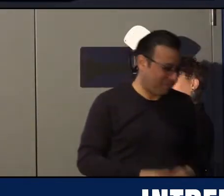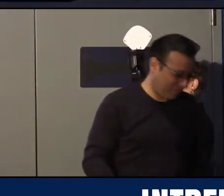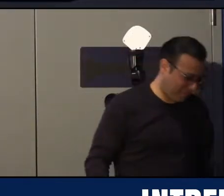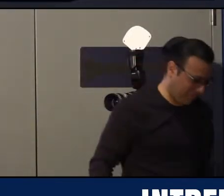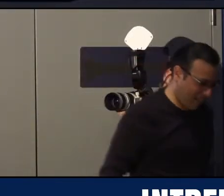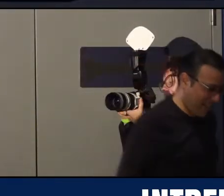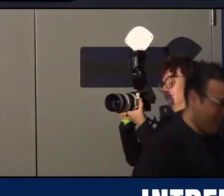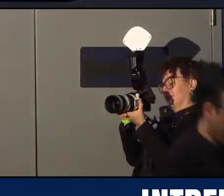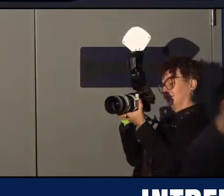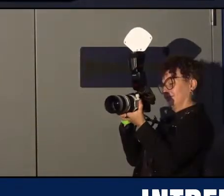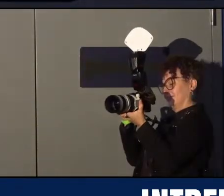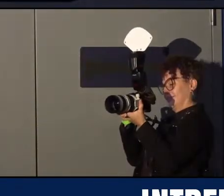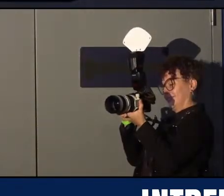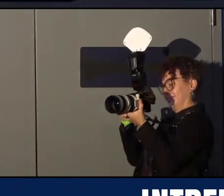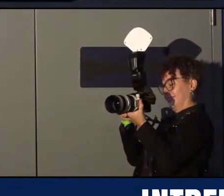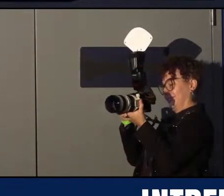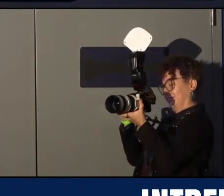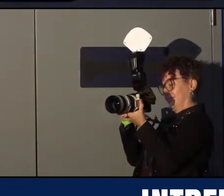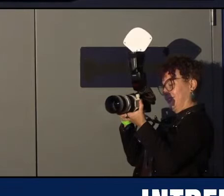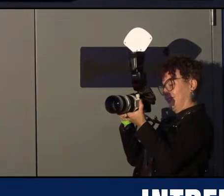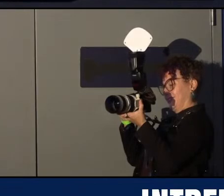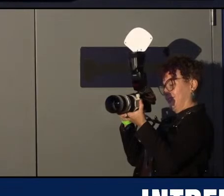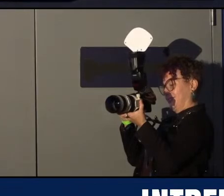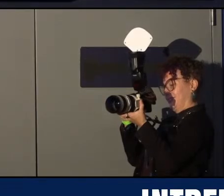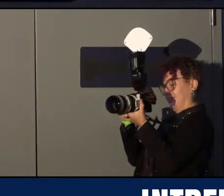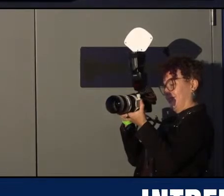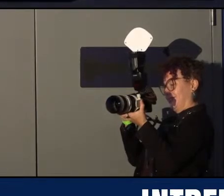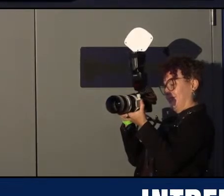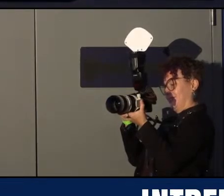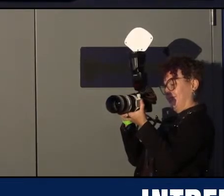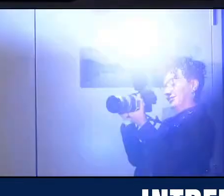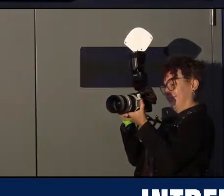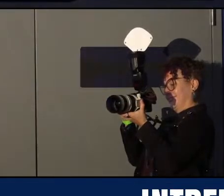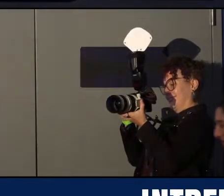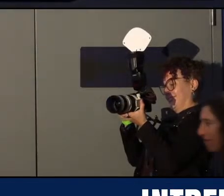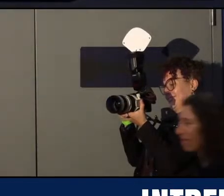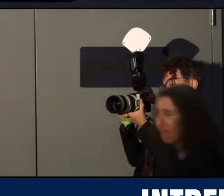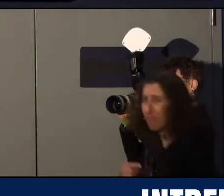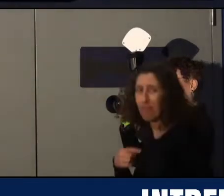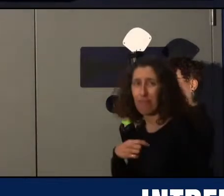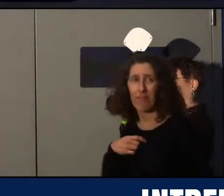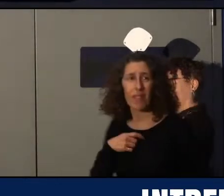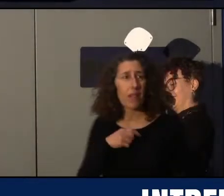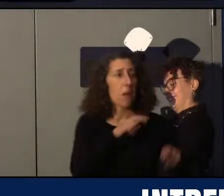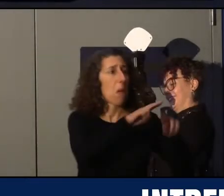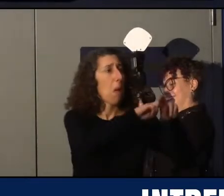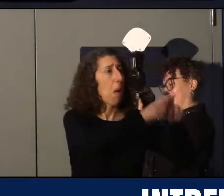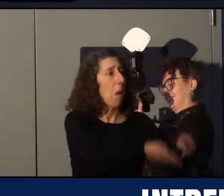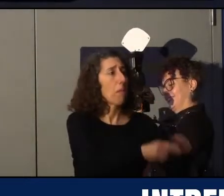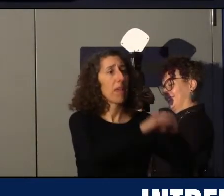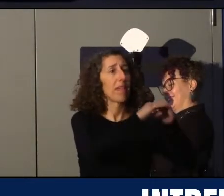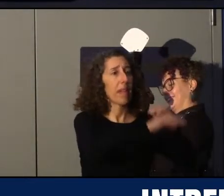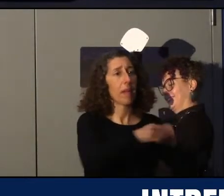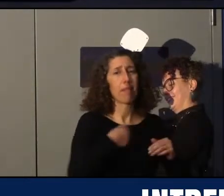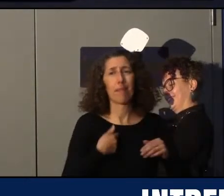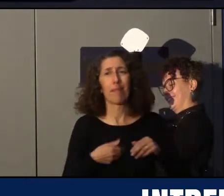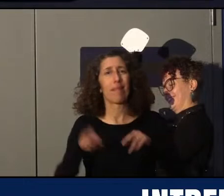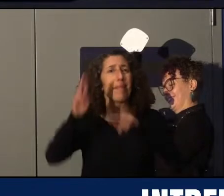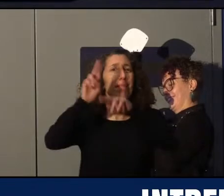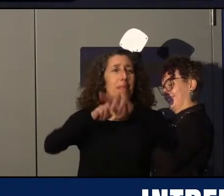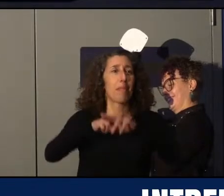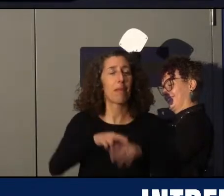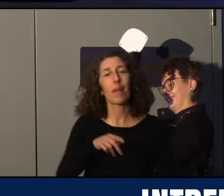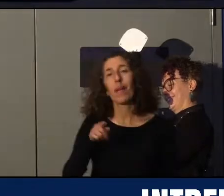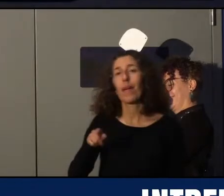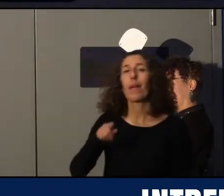the food as well. I think I'm one of only 2 people that gained weight in space. I'm serious. Did you? But Mike Barrett gained weight in space. He did? He did. How